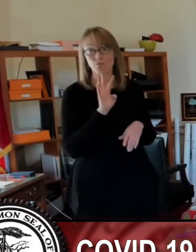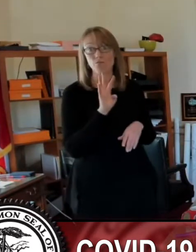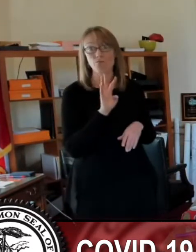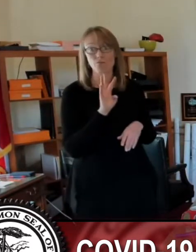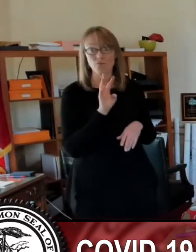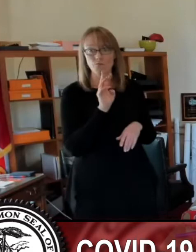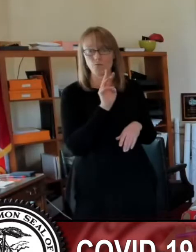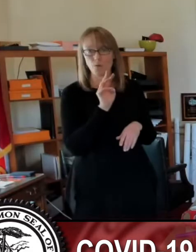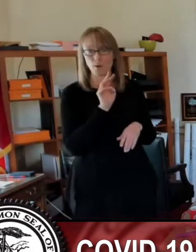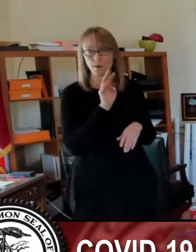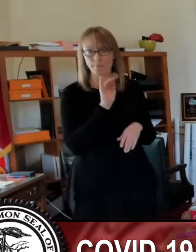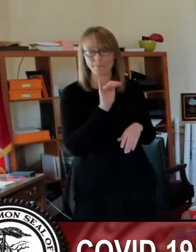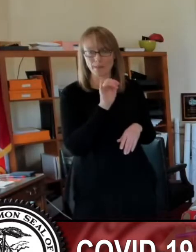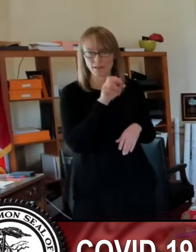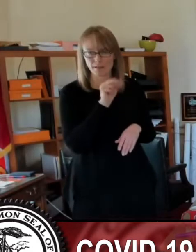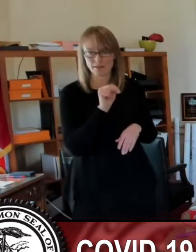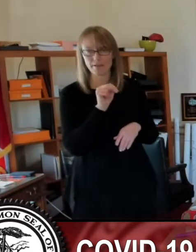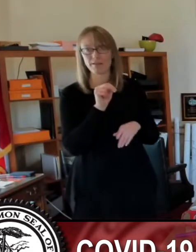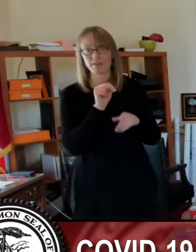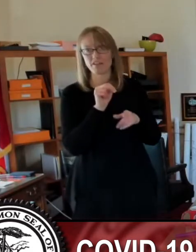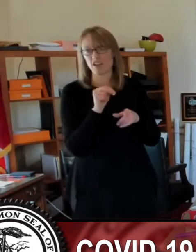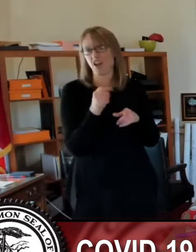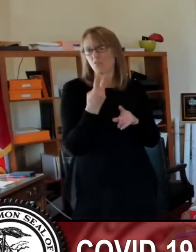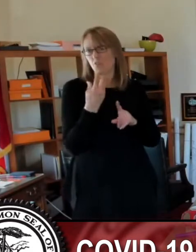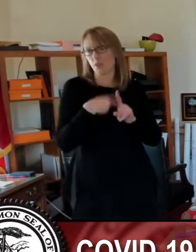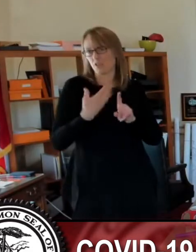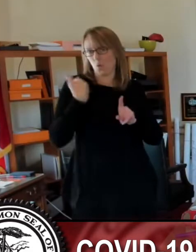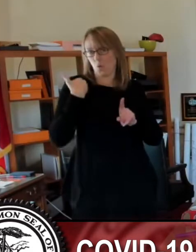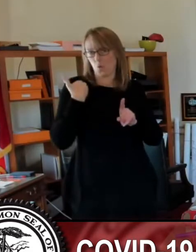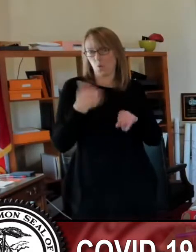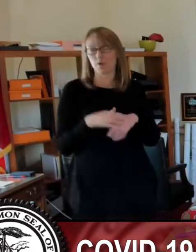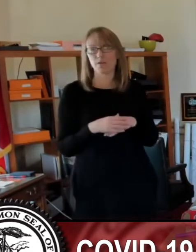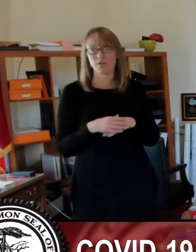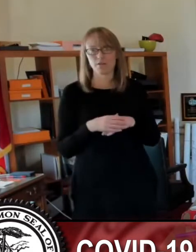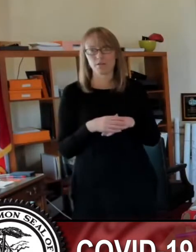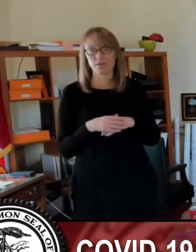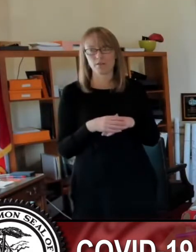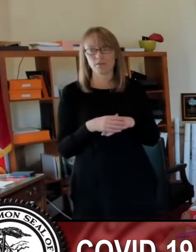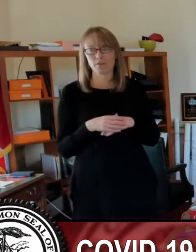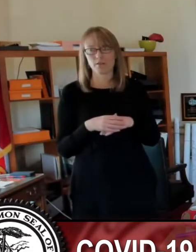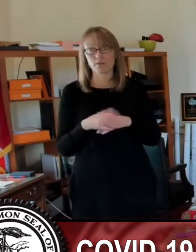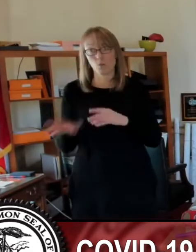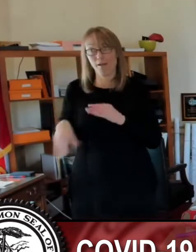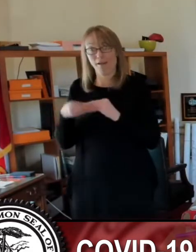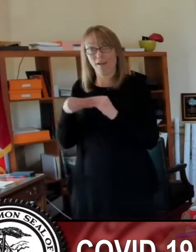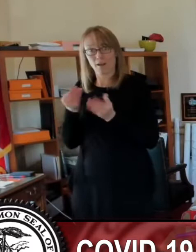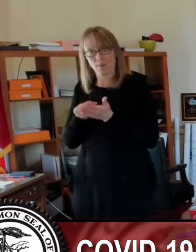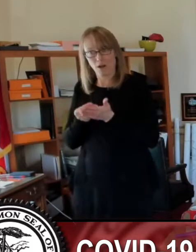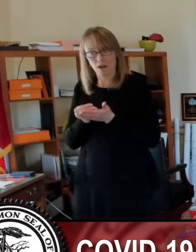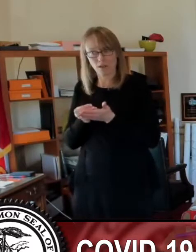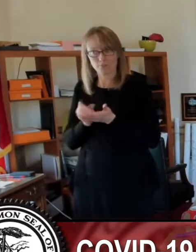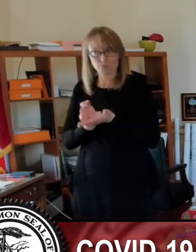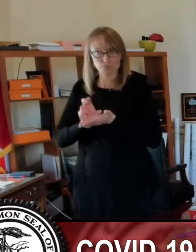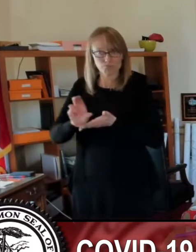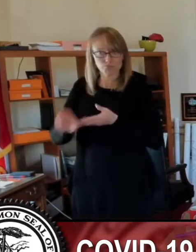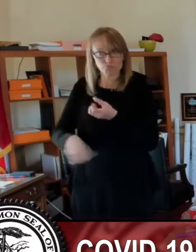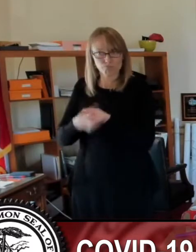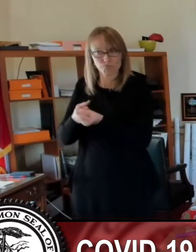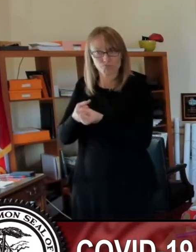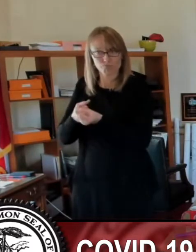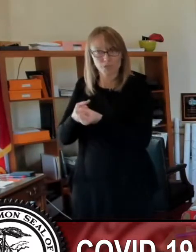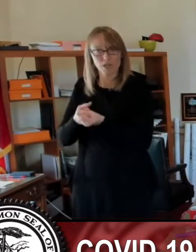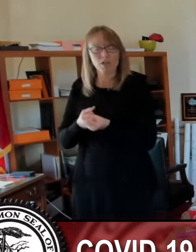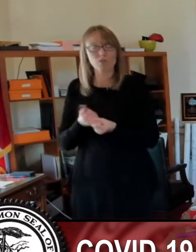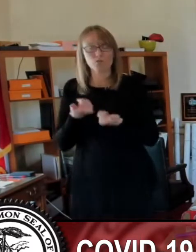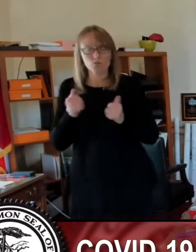ago. And with a particular look towards helping those businesses that are in the hospitality